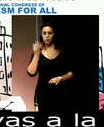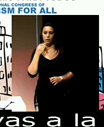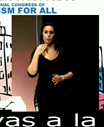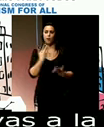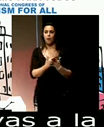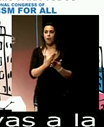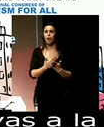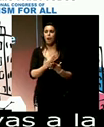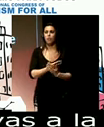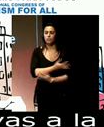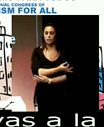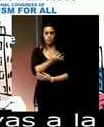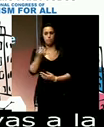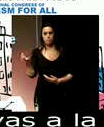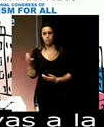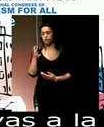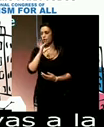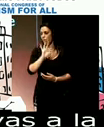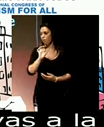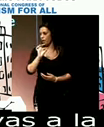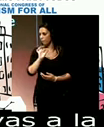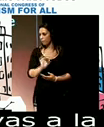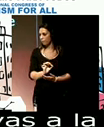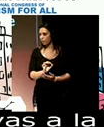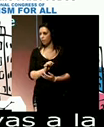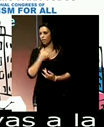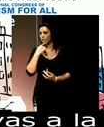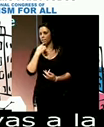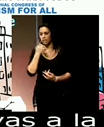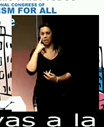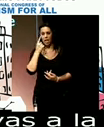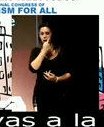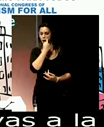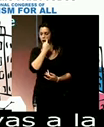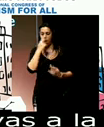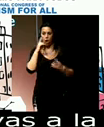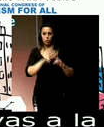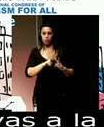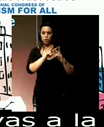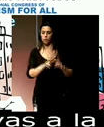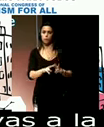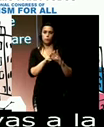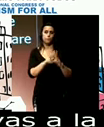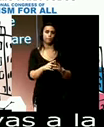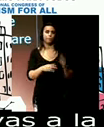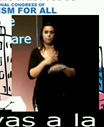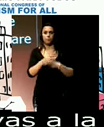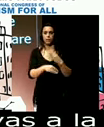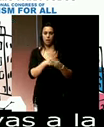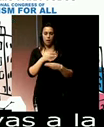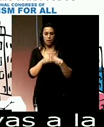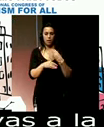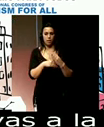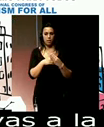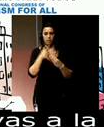has actually gone in the site and carry out the assessment from the start to finish to the